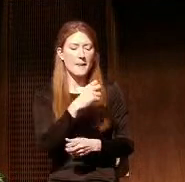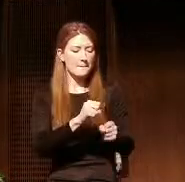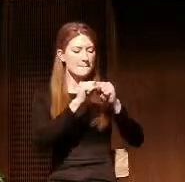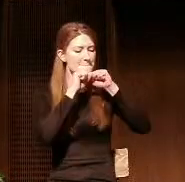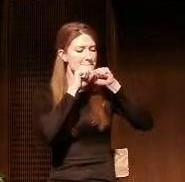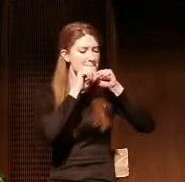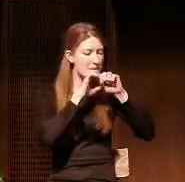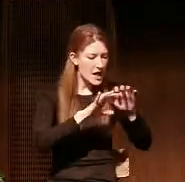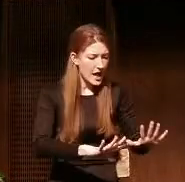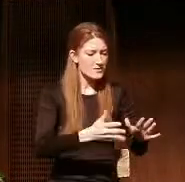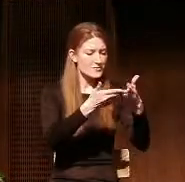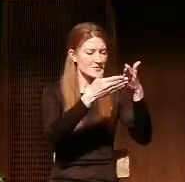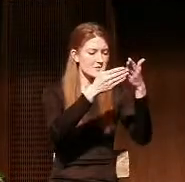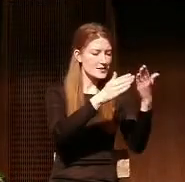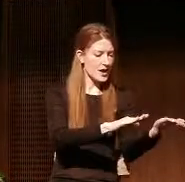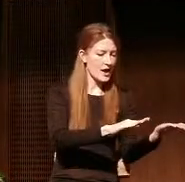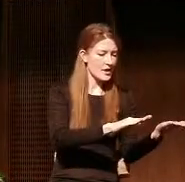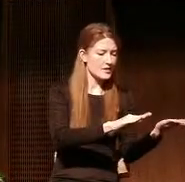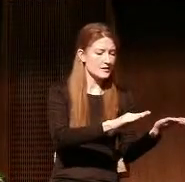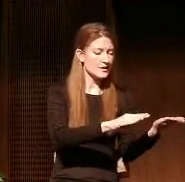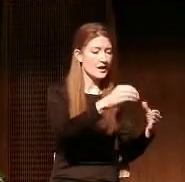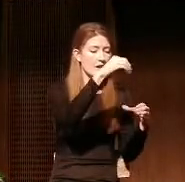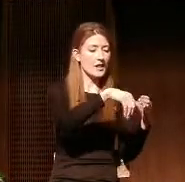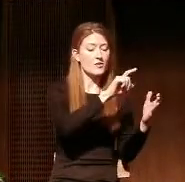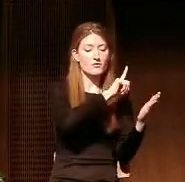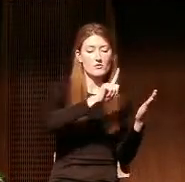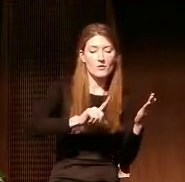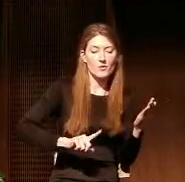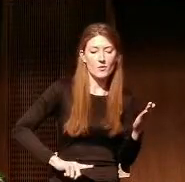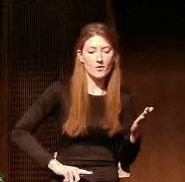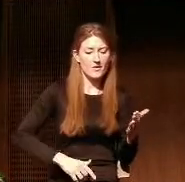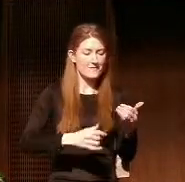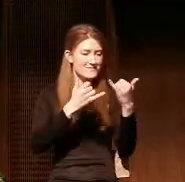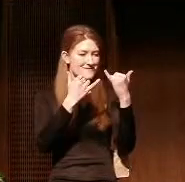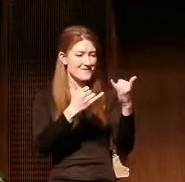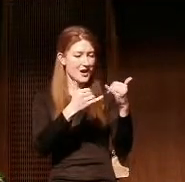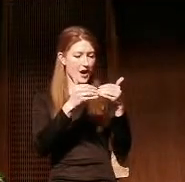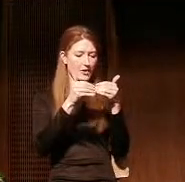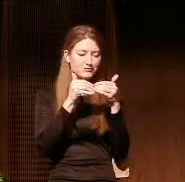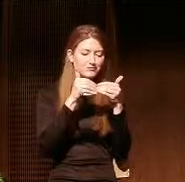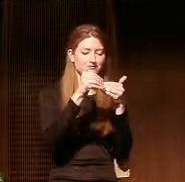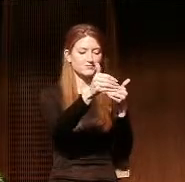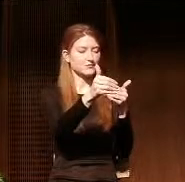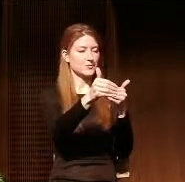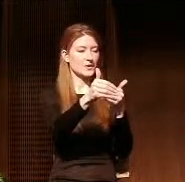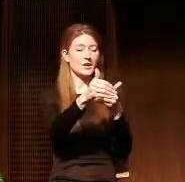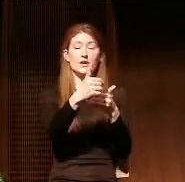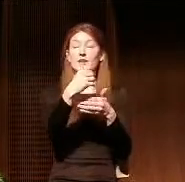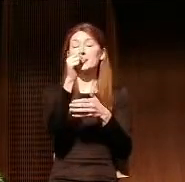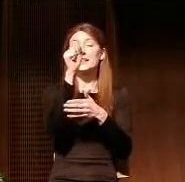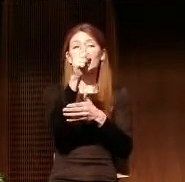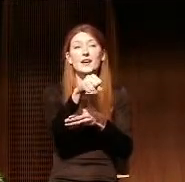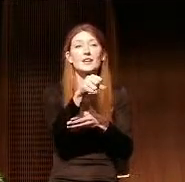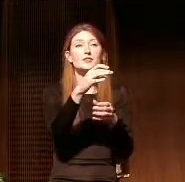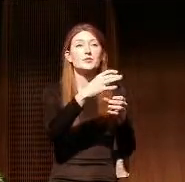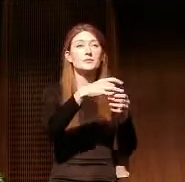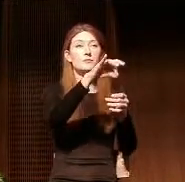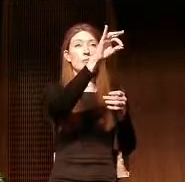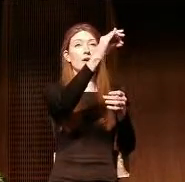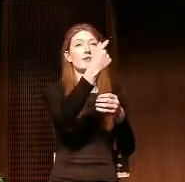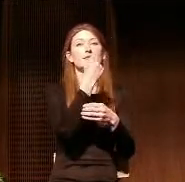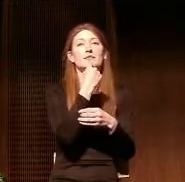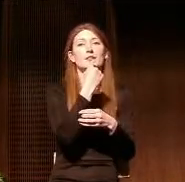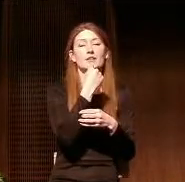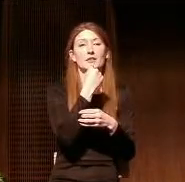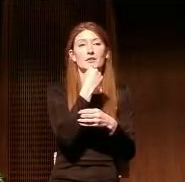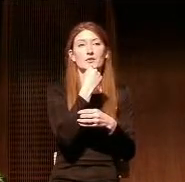blessed are the dead who die in the Lord from now on. Yes, says the Spirit, so